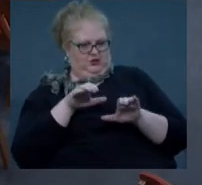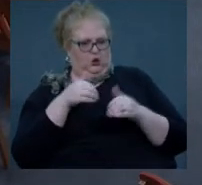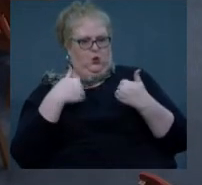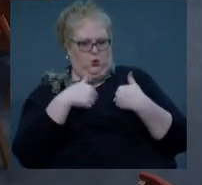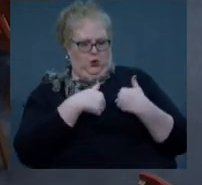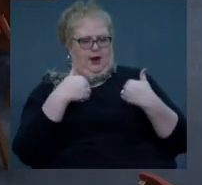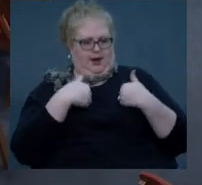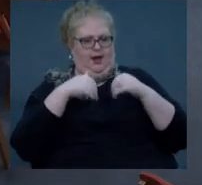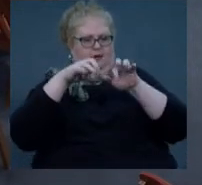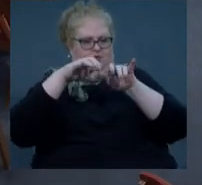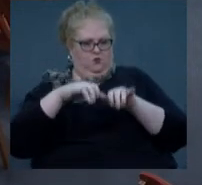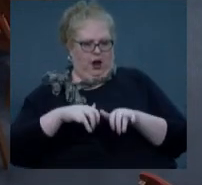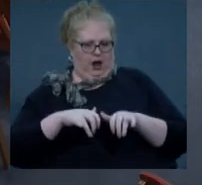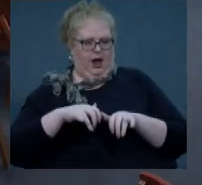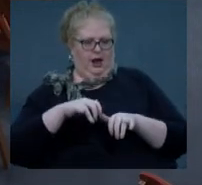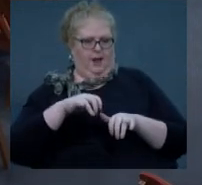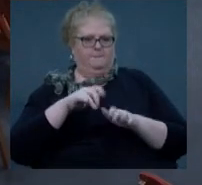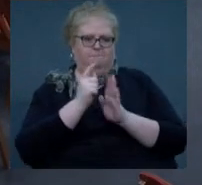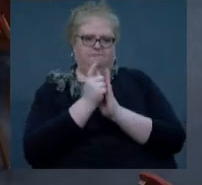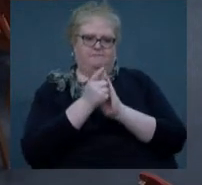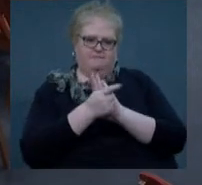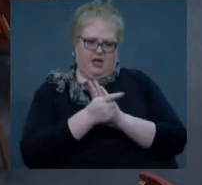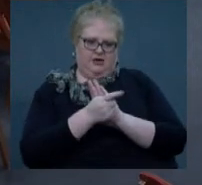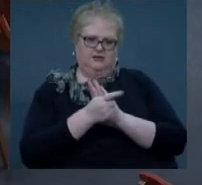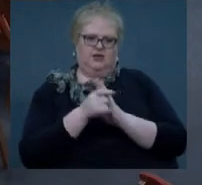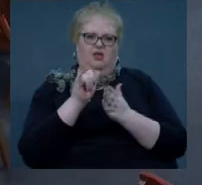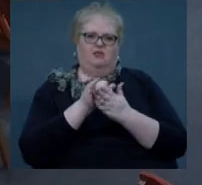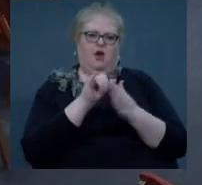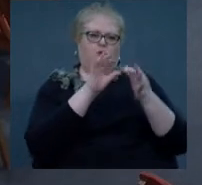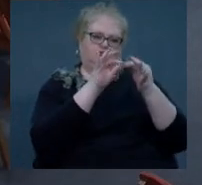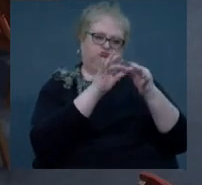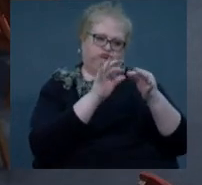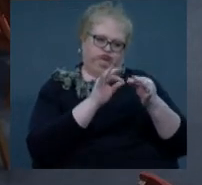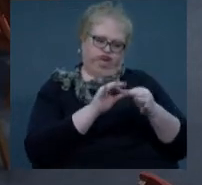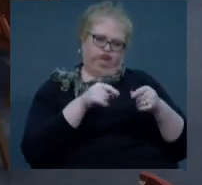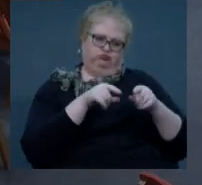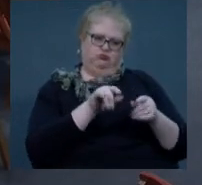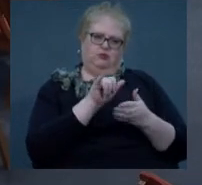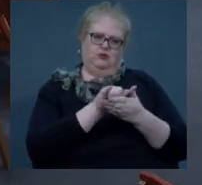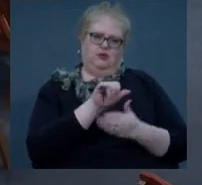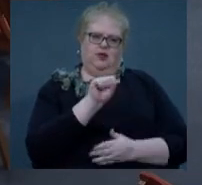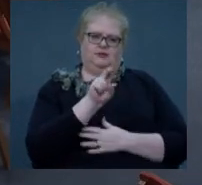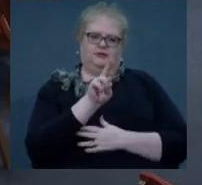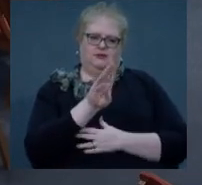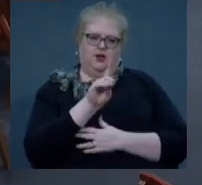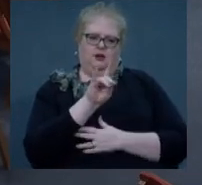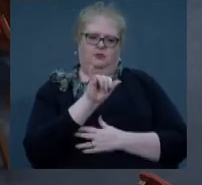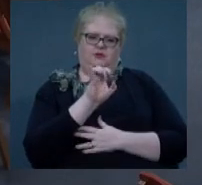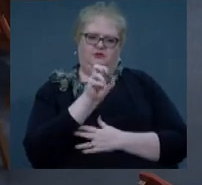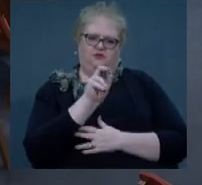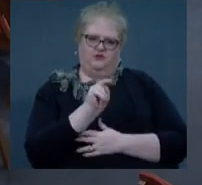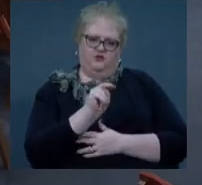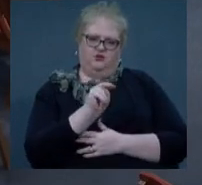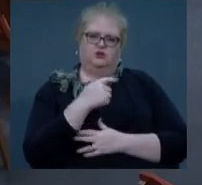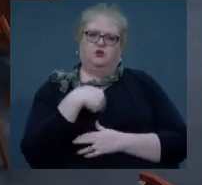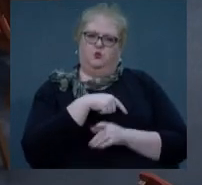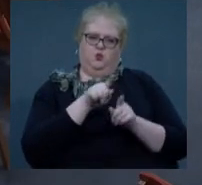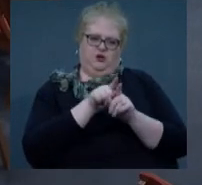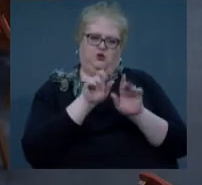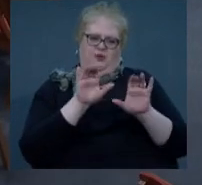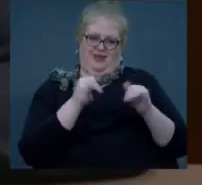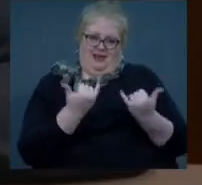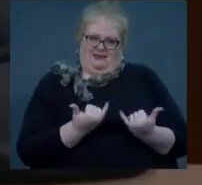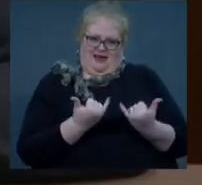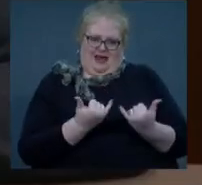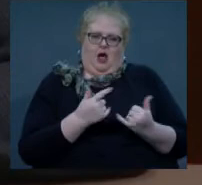we have that we presented at that subdivision, committee right now, and which we would do the same, but we would email it